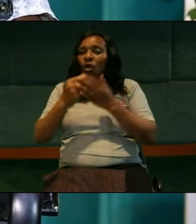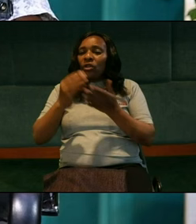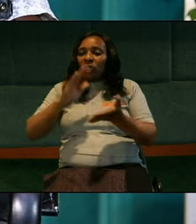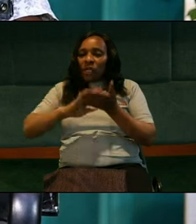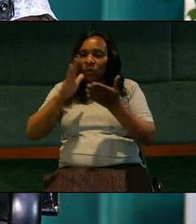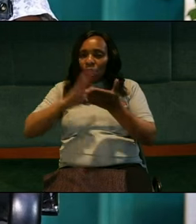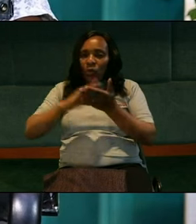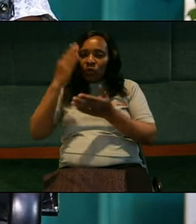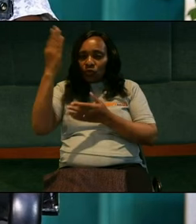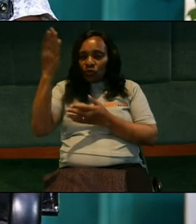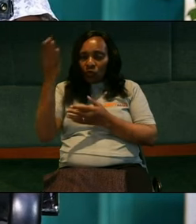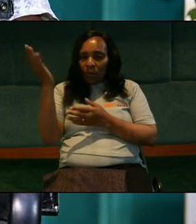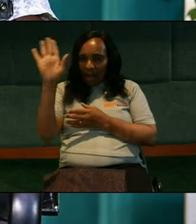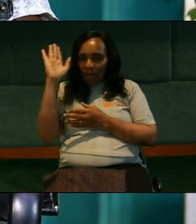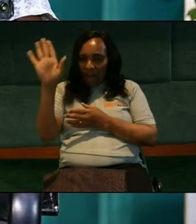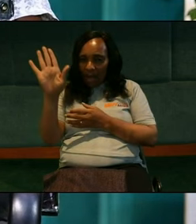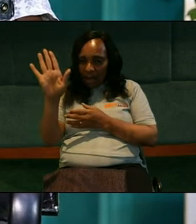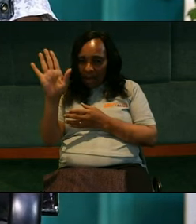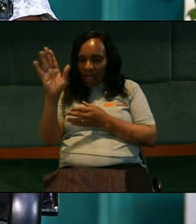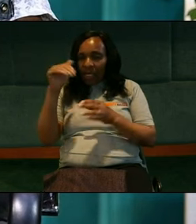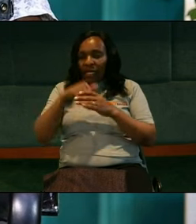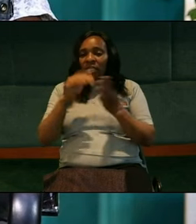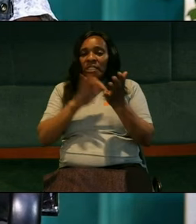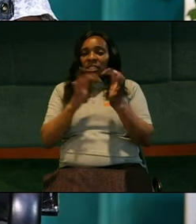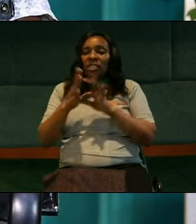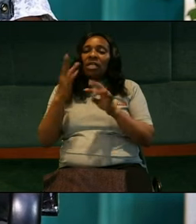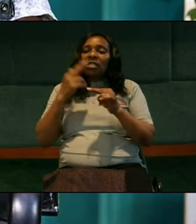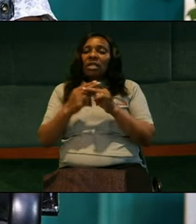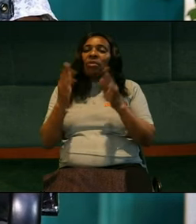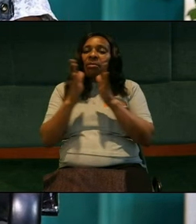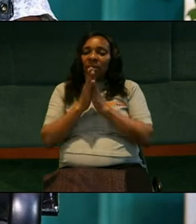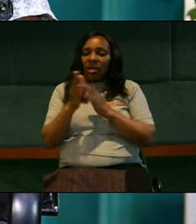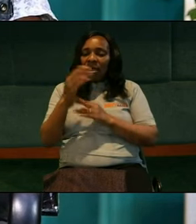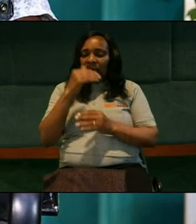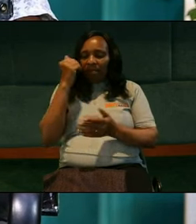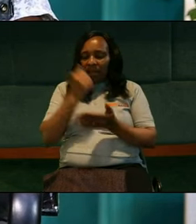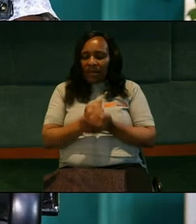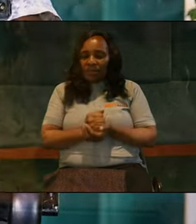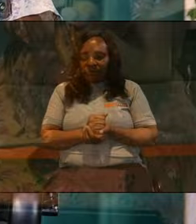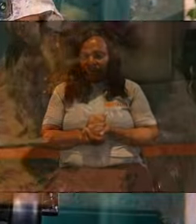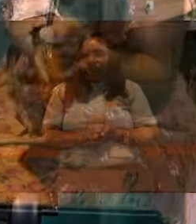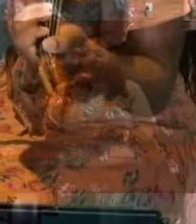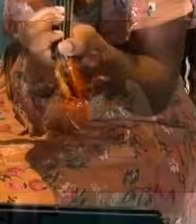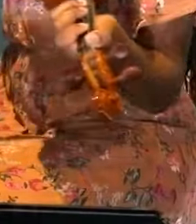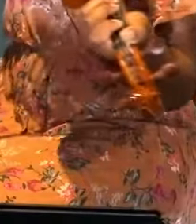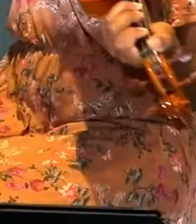belongs to you back to you. In Jesus' name I pray. Amen. Amen.